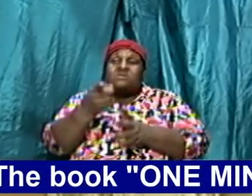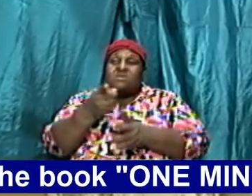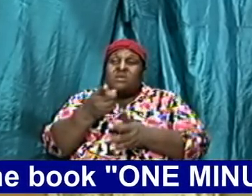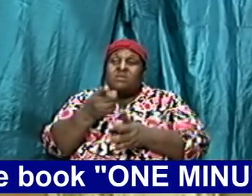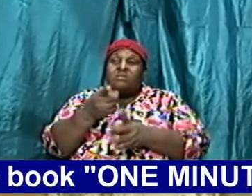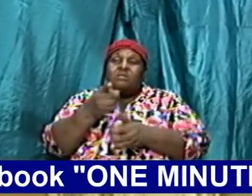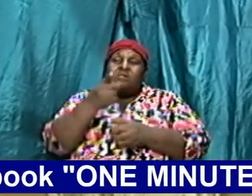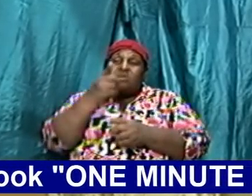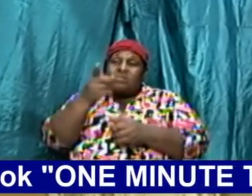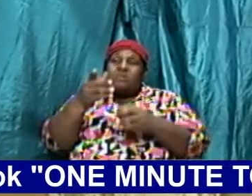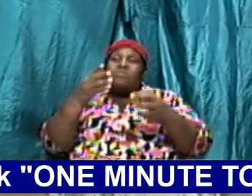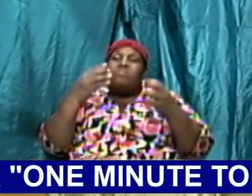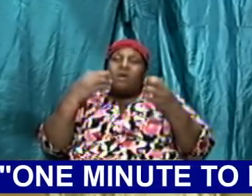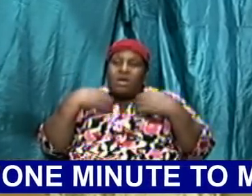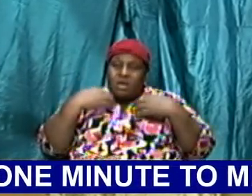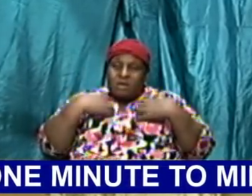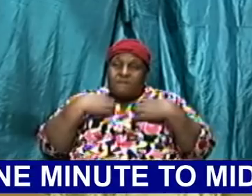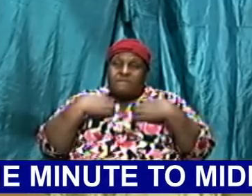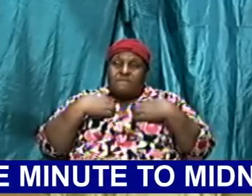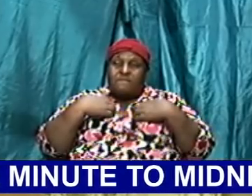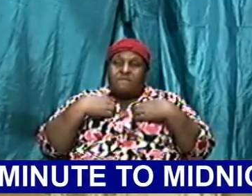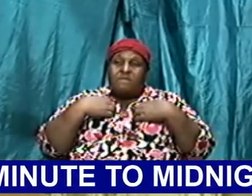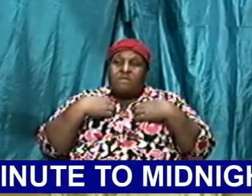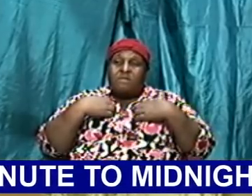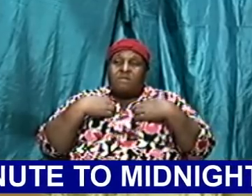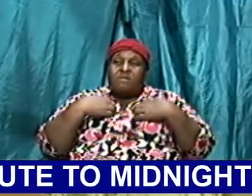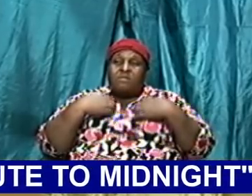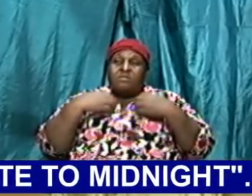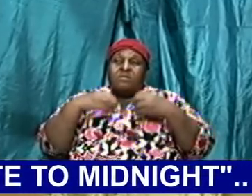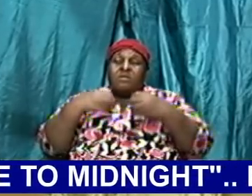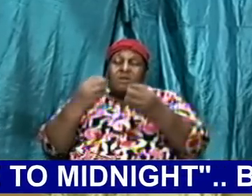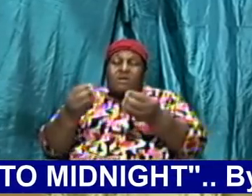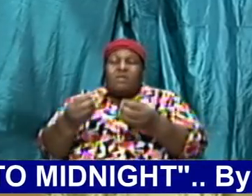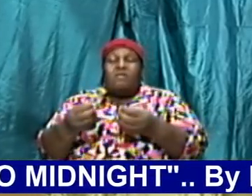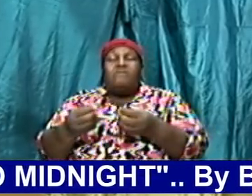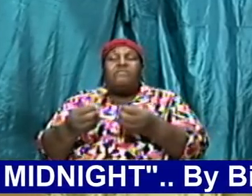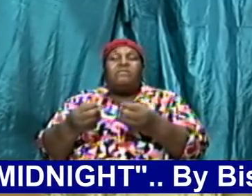have to circumcise the man, because the only time he's a part of the Israel covenant